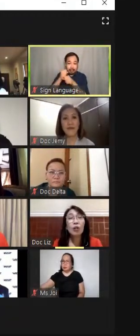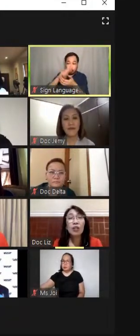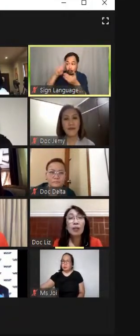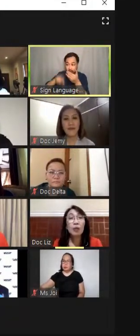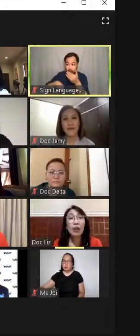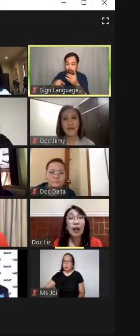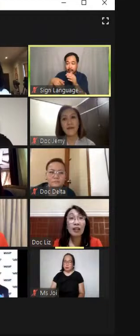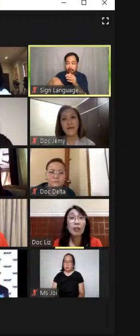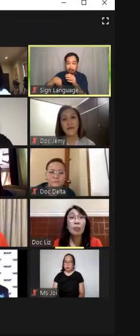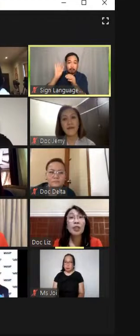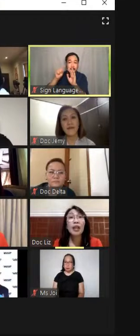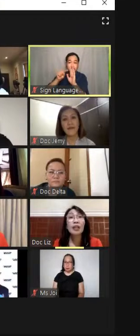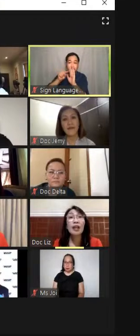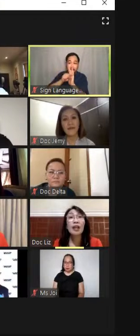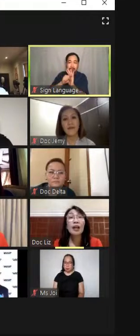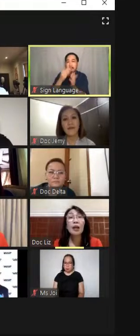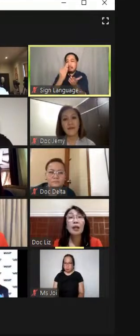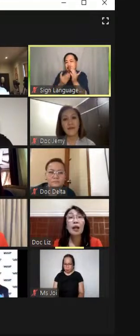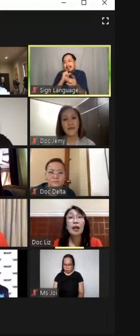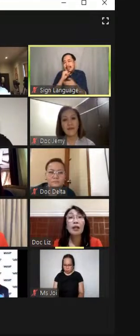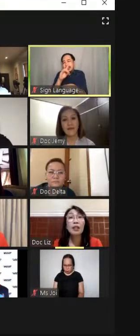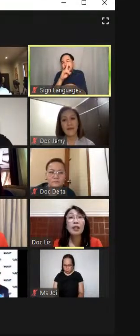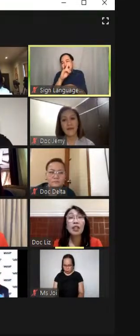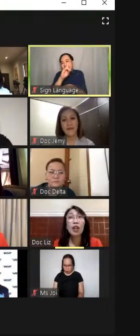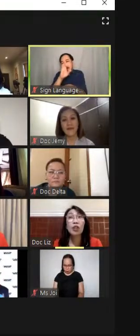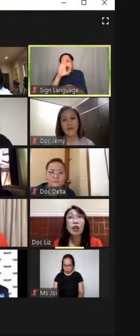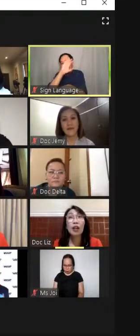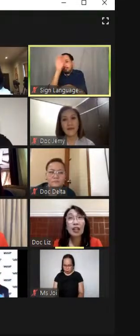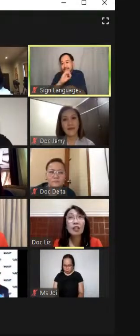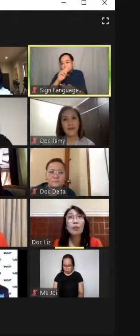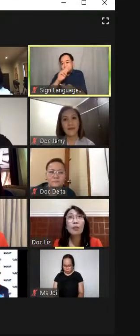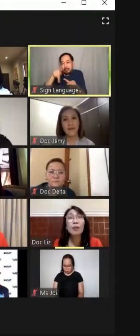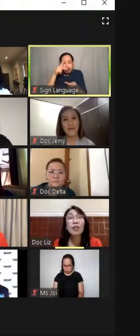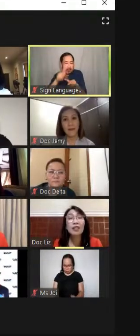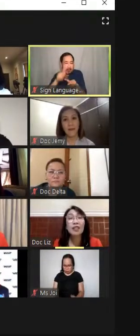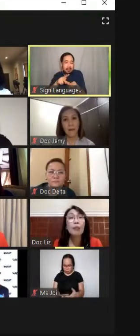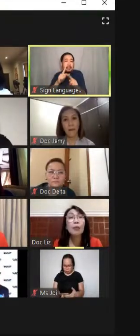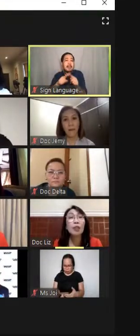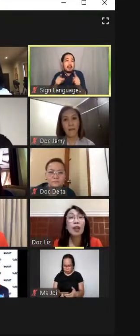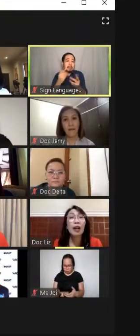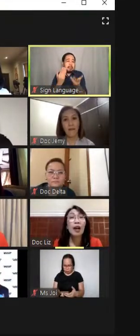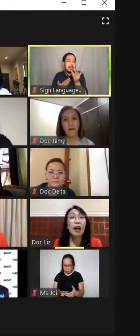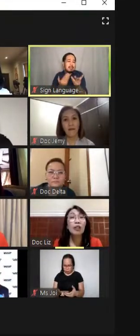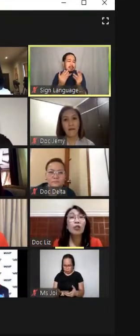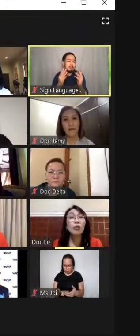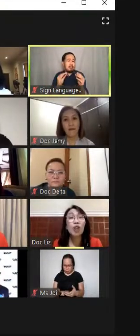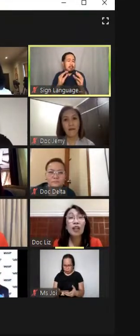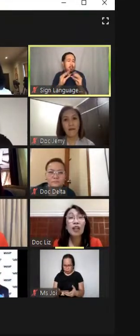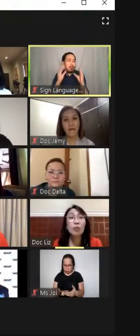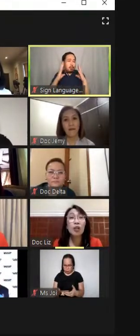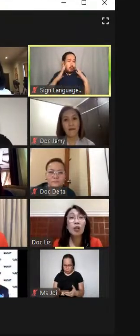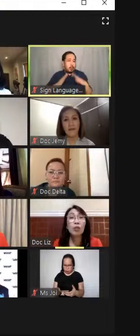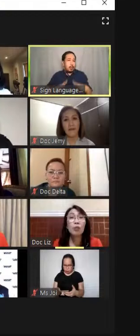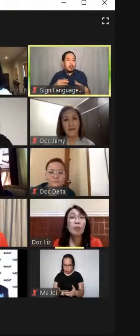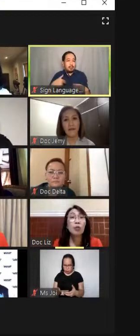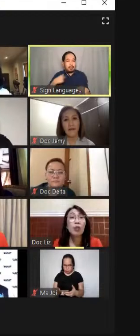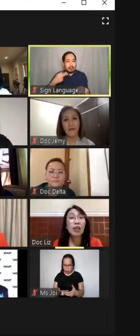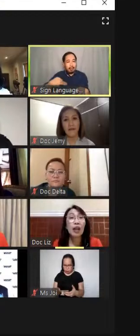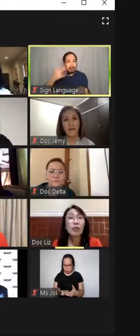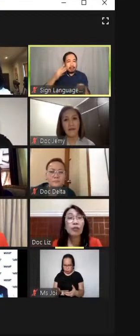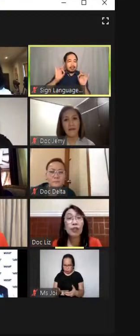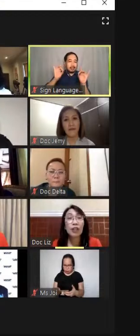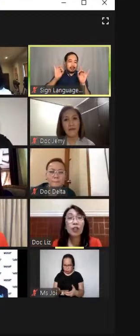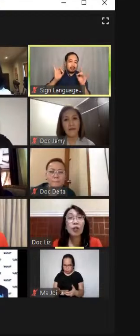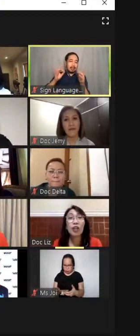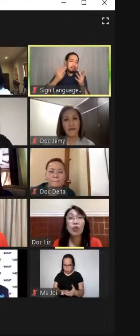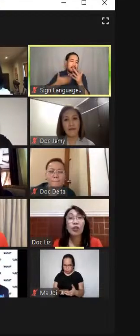negative ka, although hindi naman 100 na at least mas masasabi mo na highs mo na you will be able to get